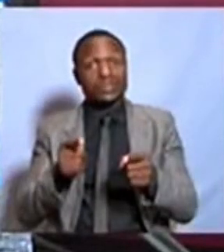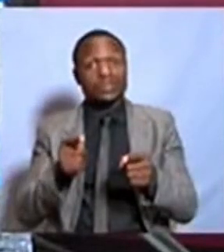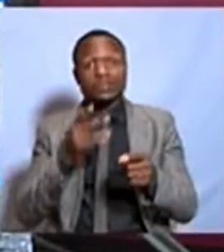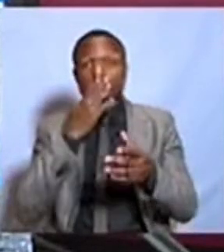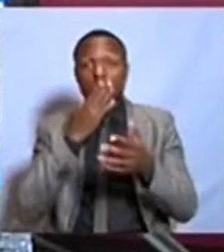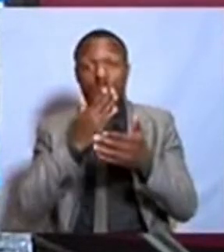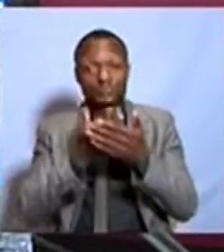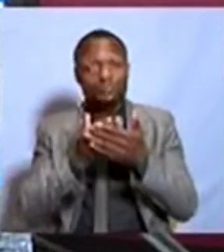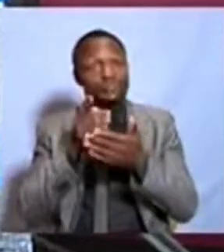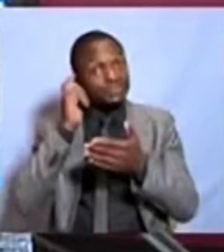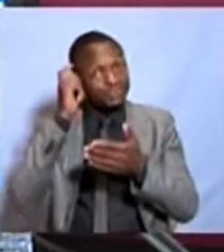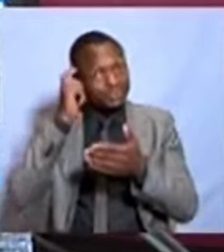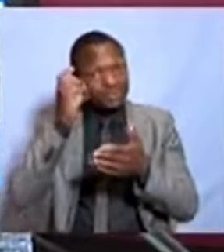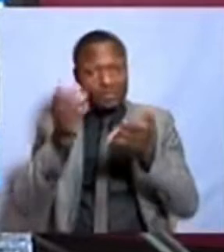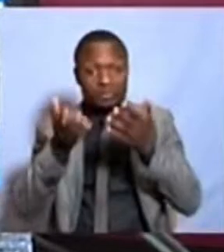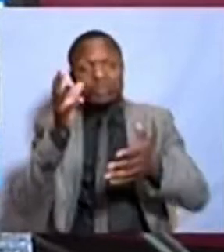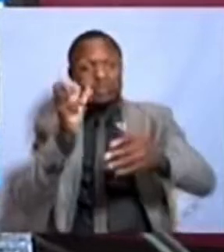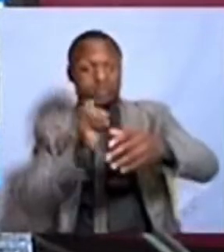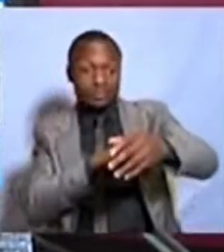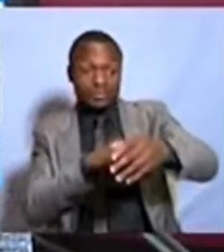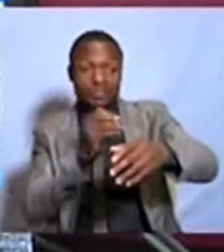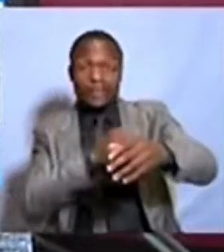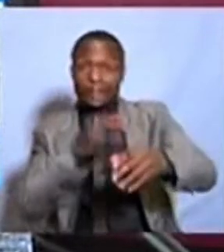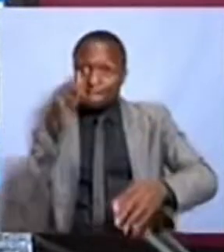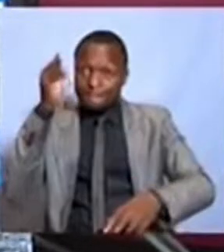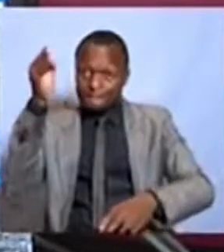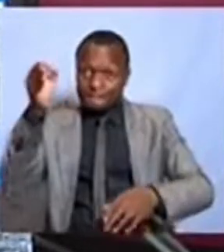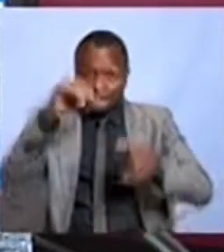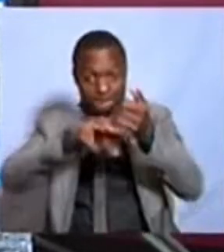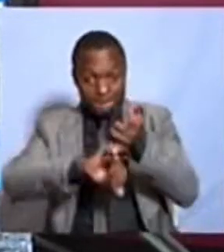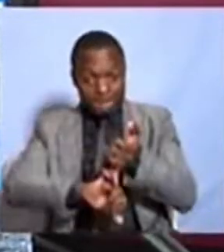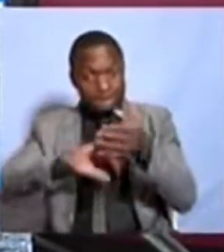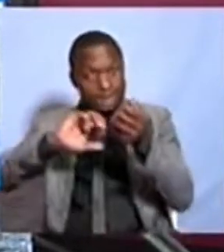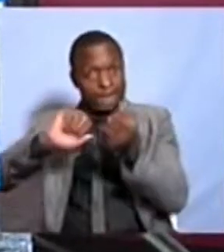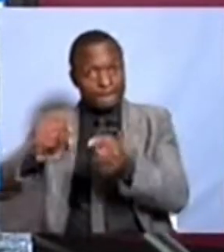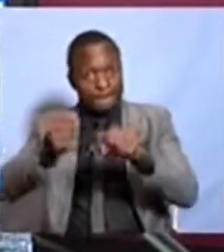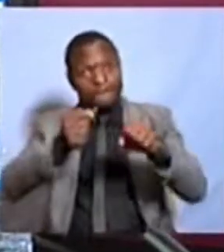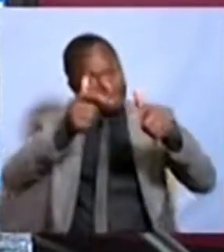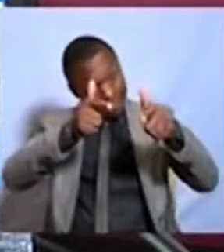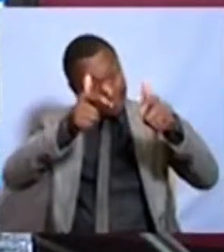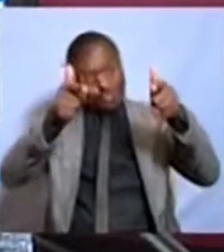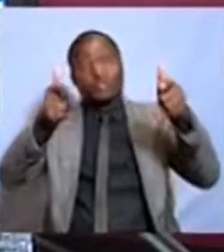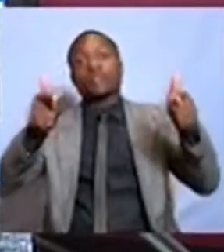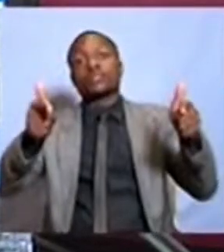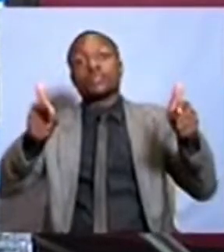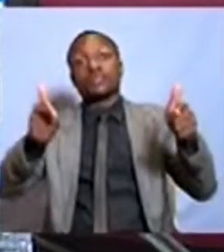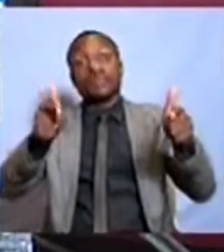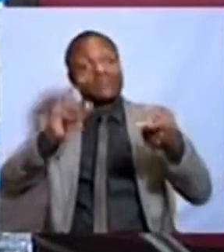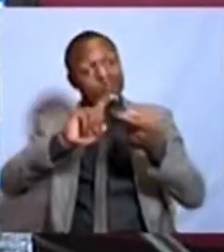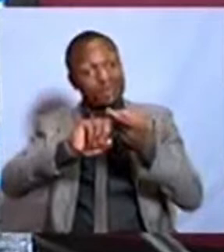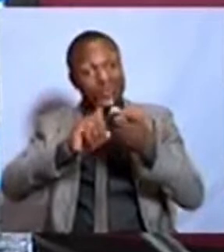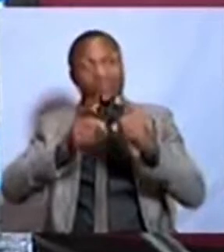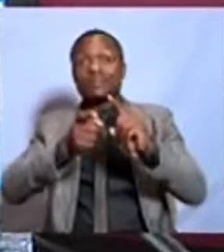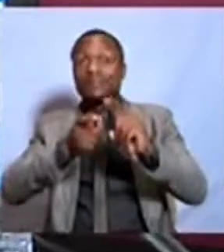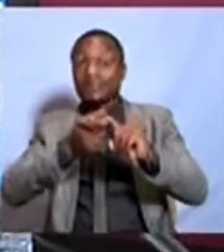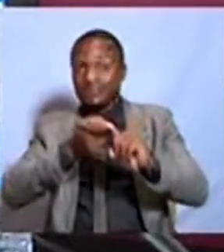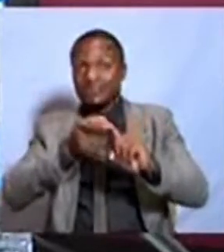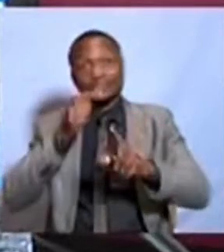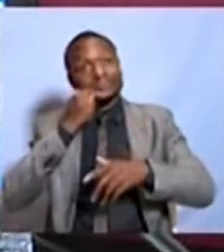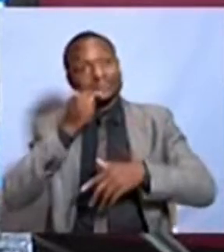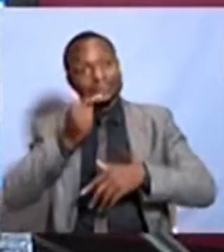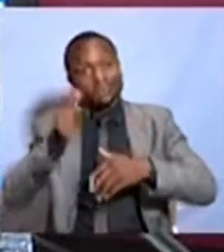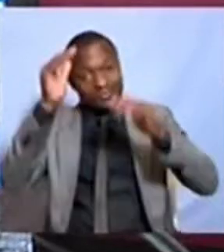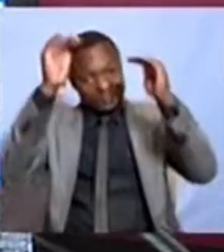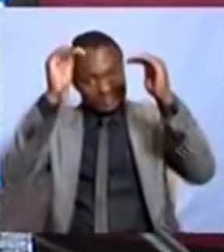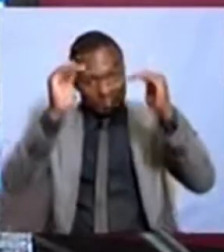or an investment in the future. So social protection is broad, and like my colleague has said, in terms of